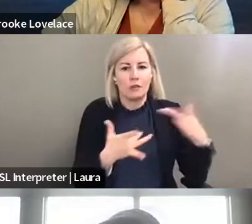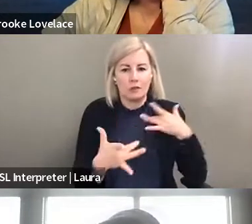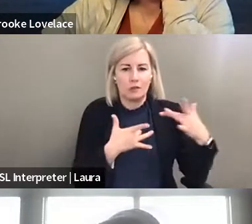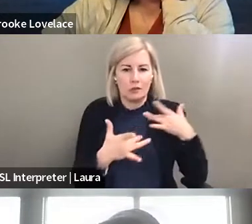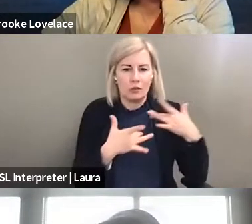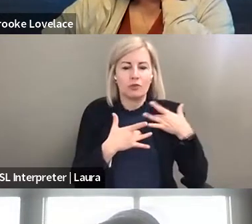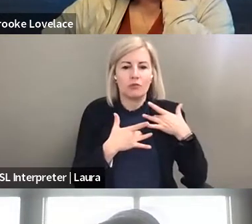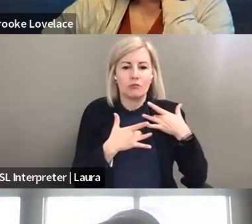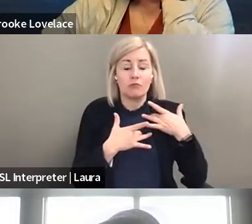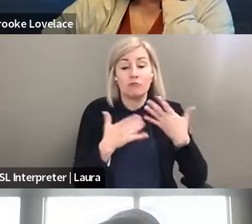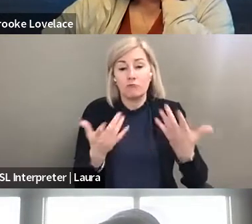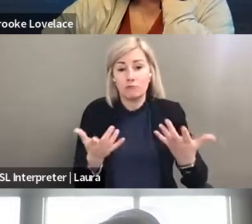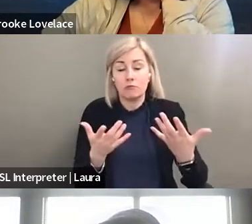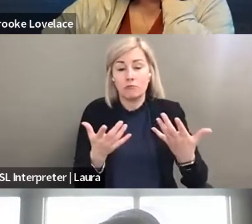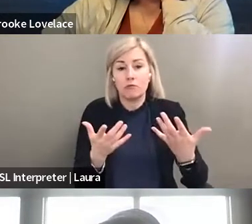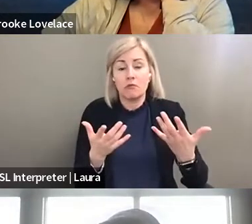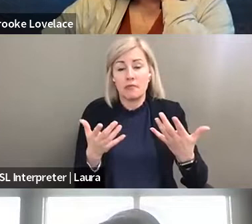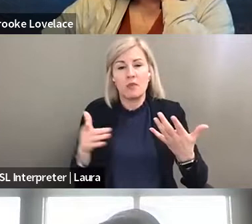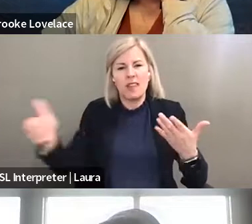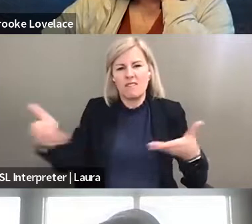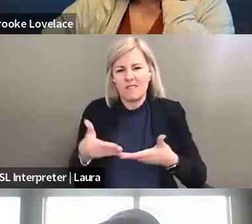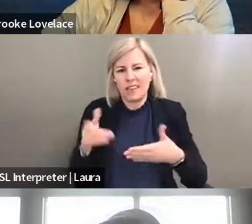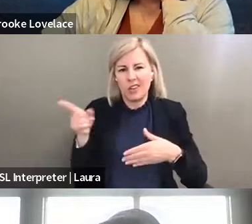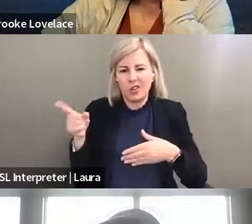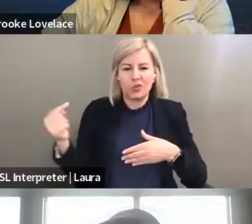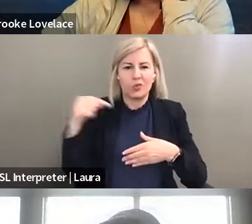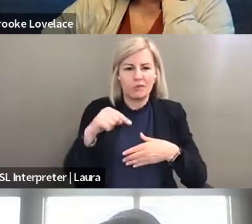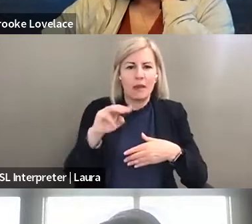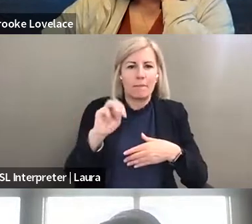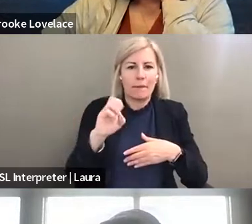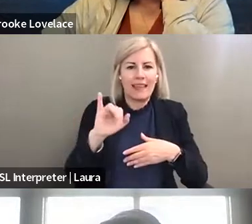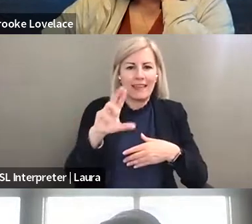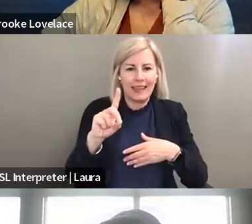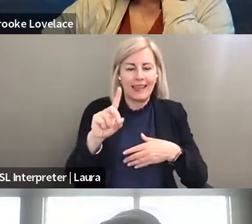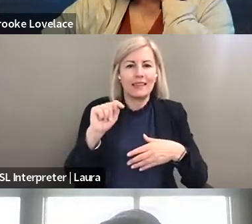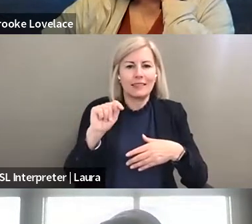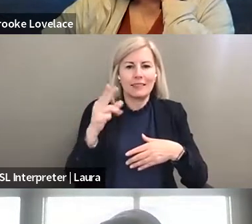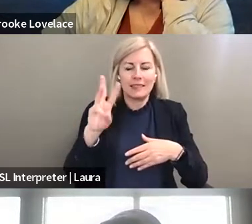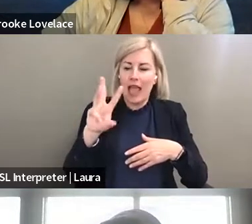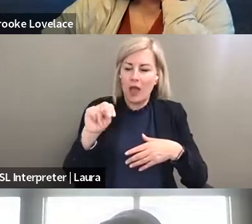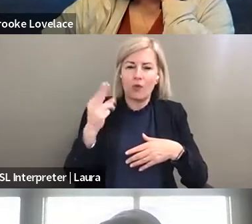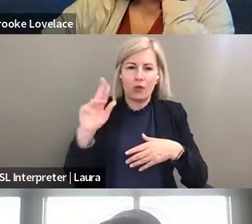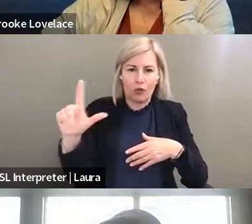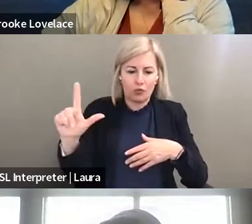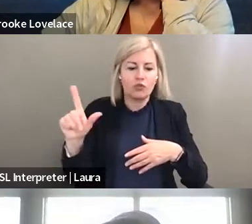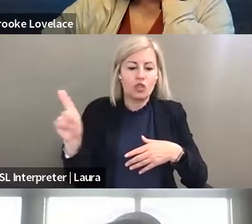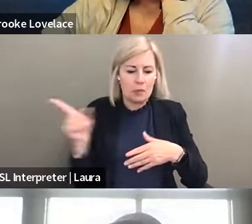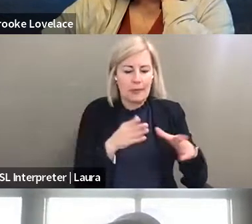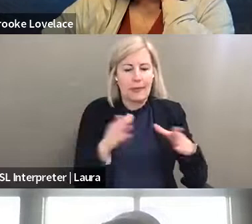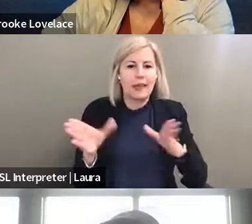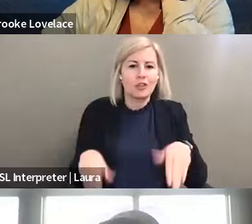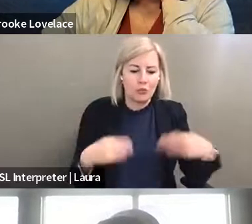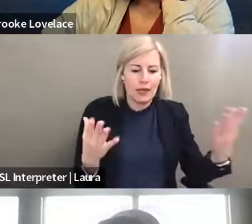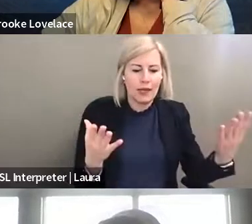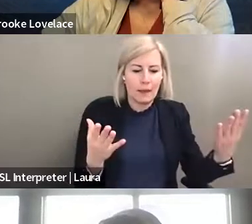And then from that standpoint, we invited her to the Medicaid town halls that have been happening. And she was going to bring that point